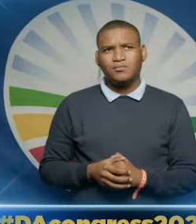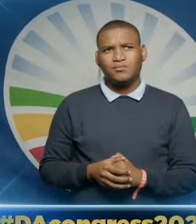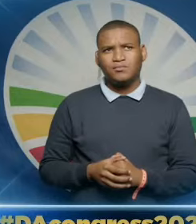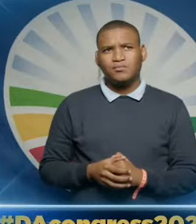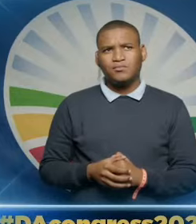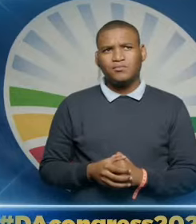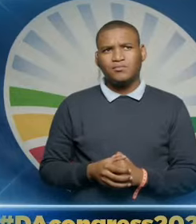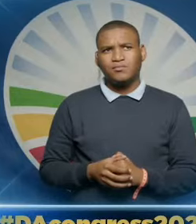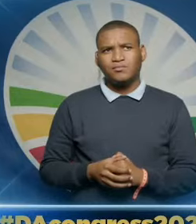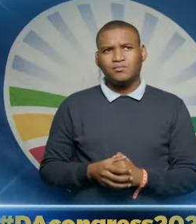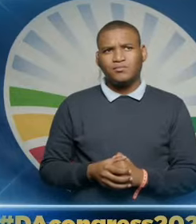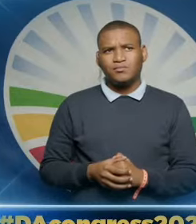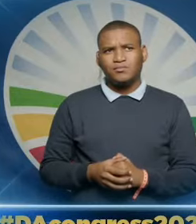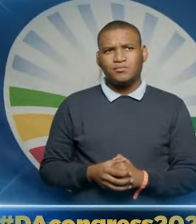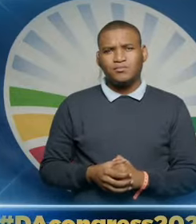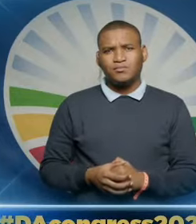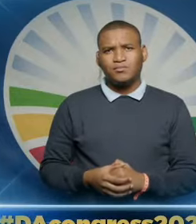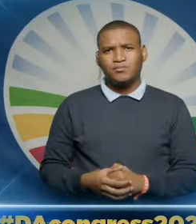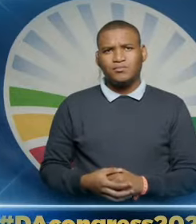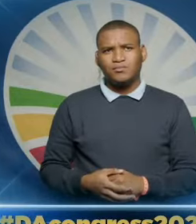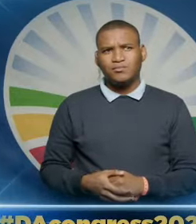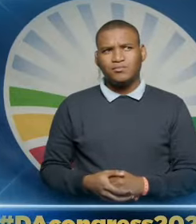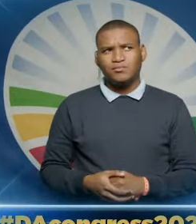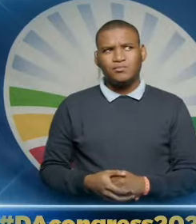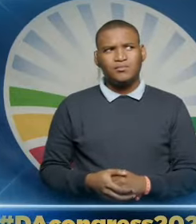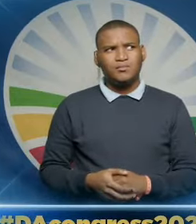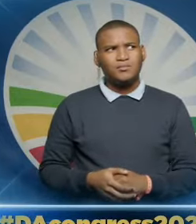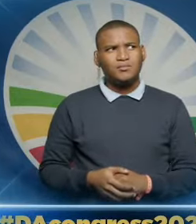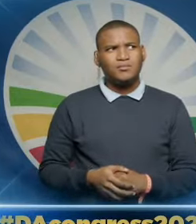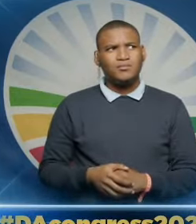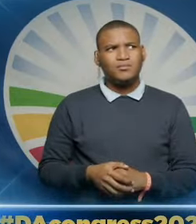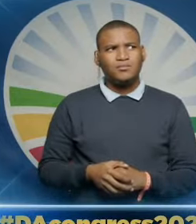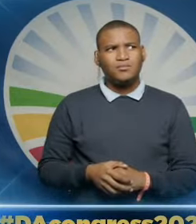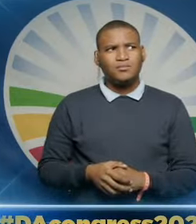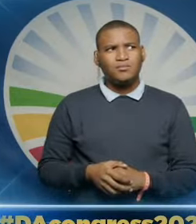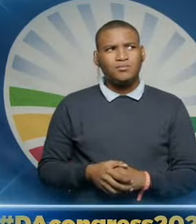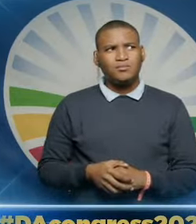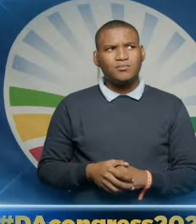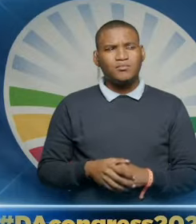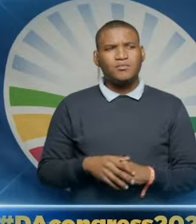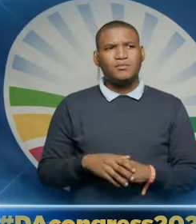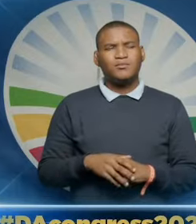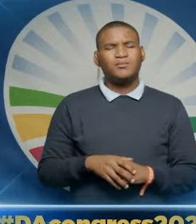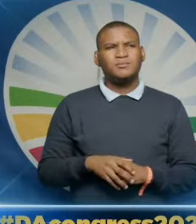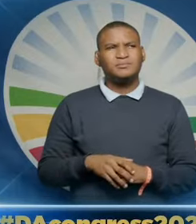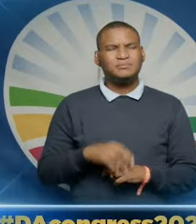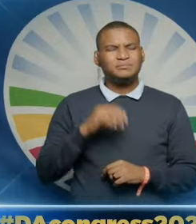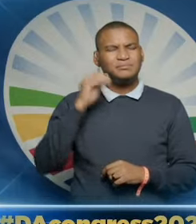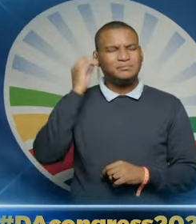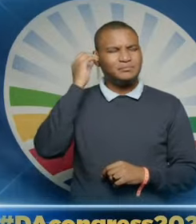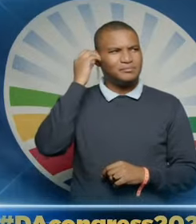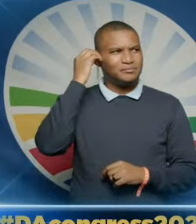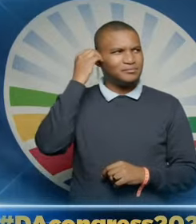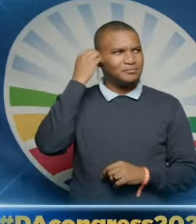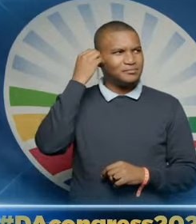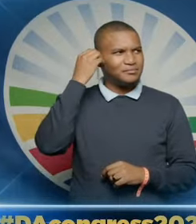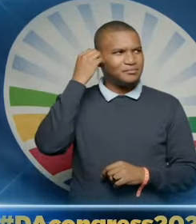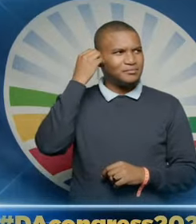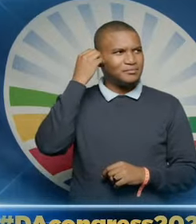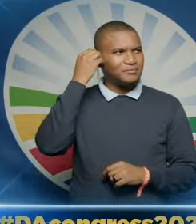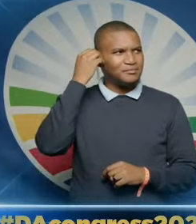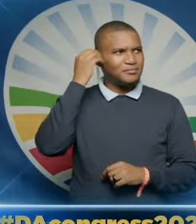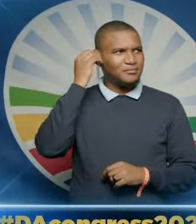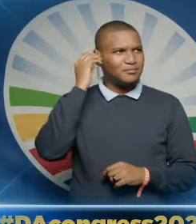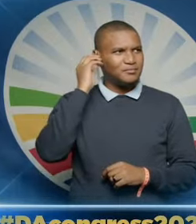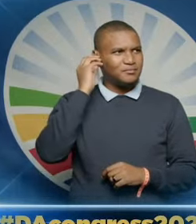amendment process. I think it's been a great success. Yeah. And Greg, success comes because we are well prepared. Exactly. Plan A, Plan B, and